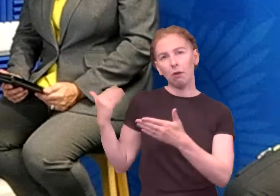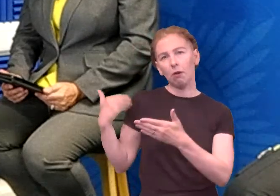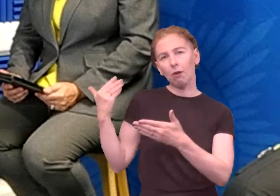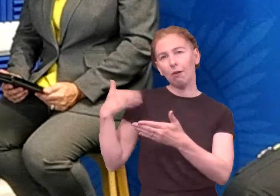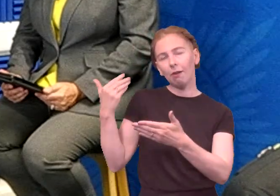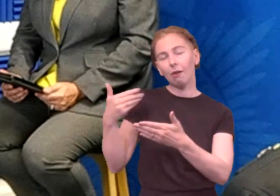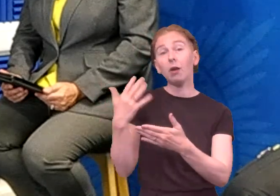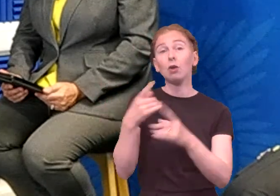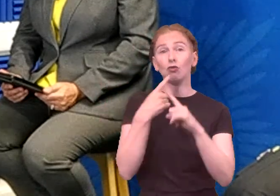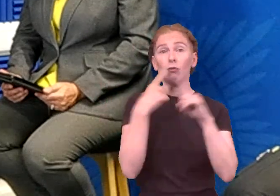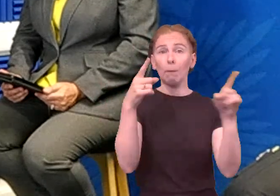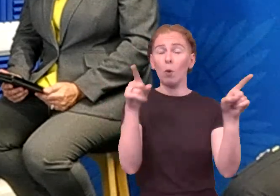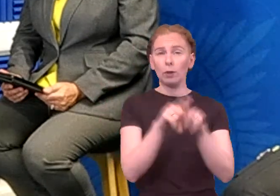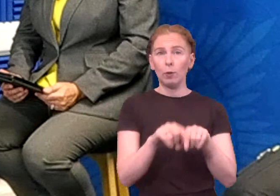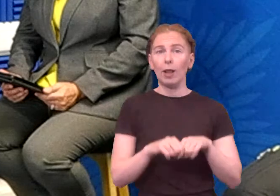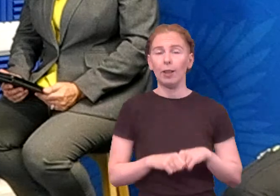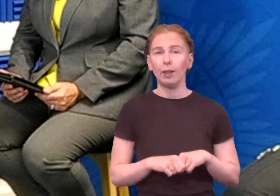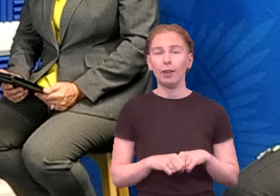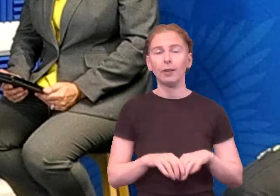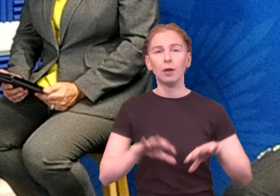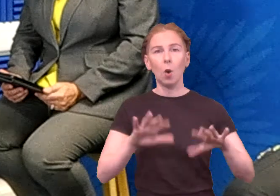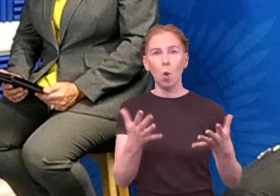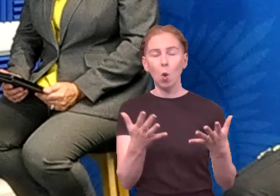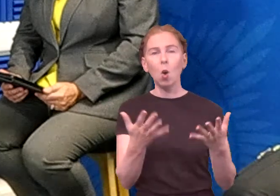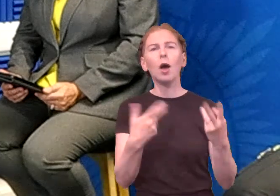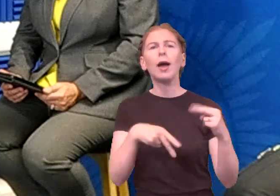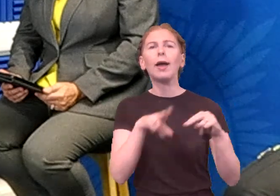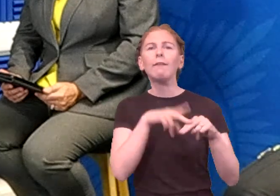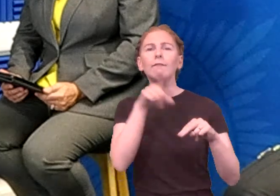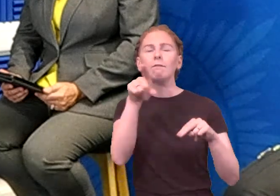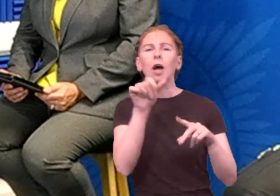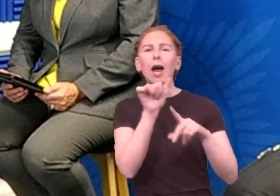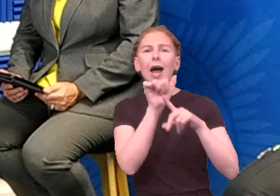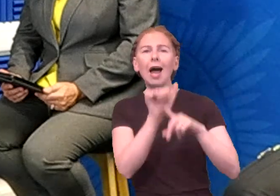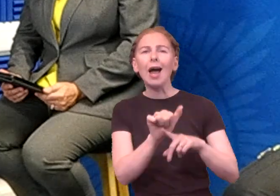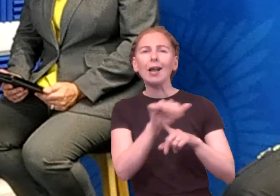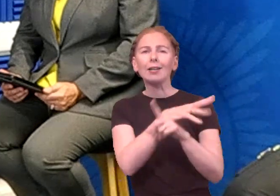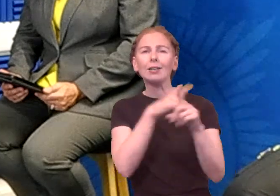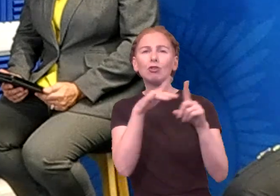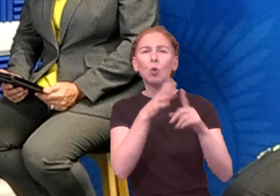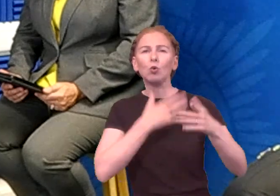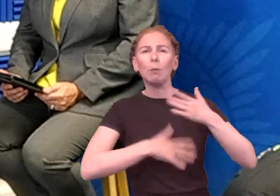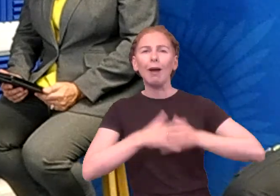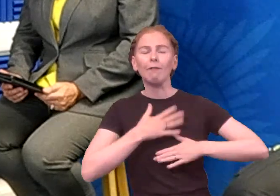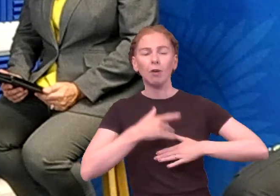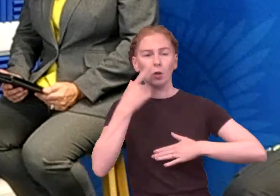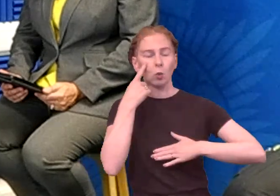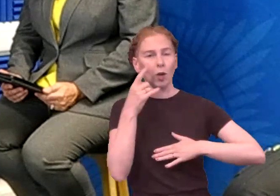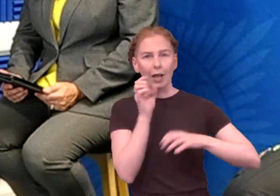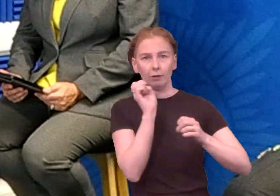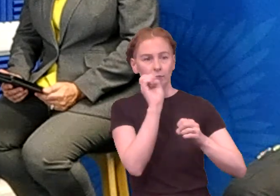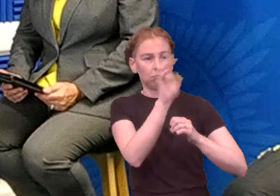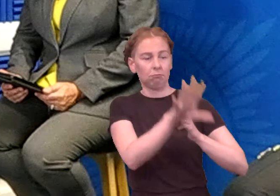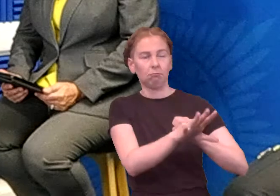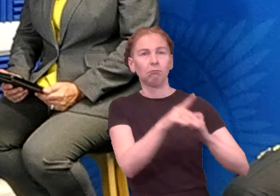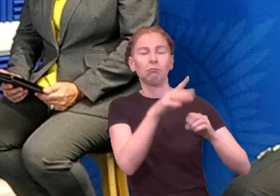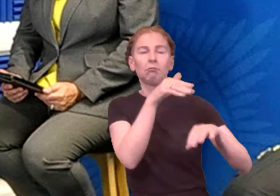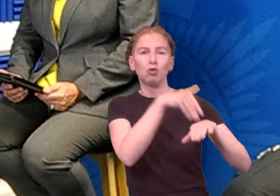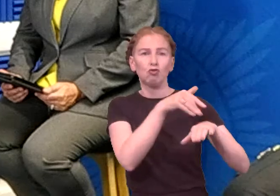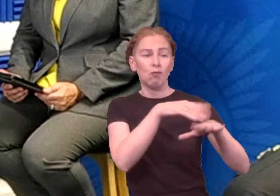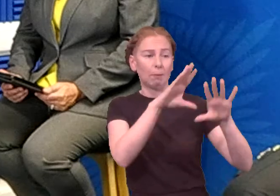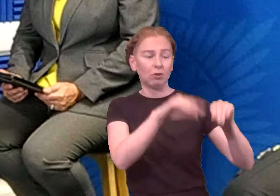behaviour, drop it into Crime Stoppers anyway. There are multiple people you can report antisocial behaviour to, like your local